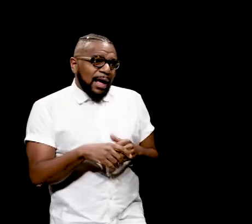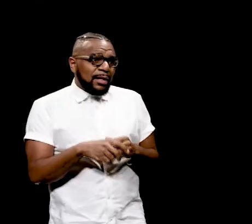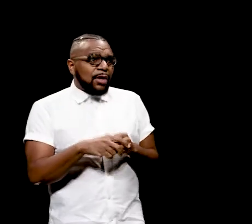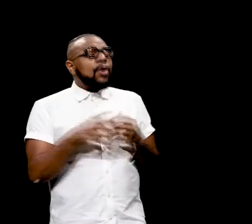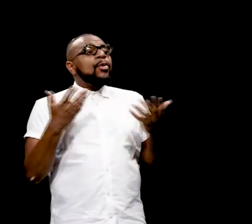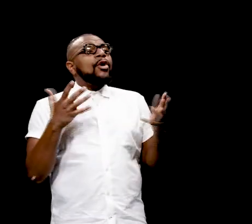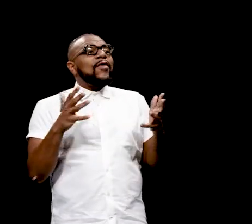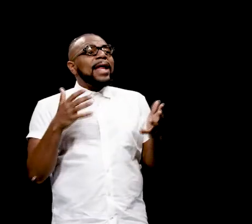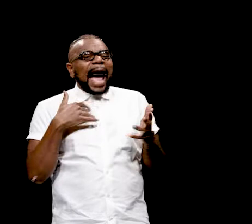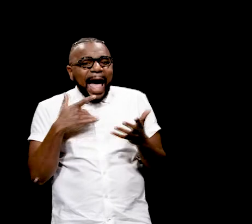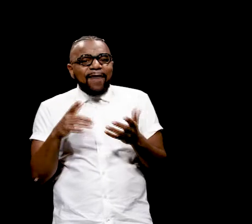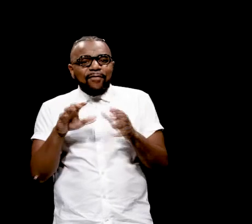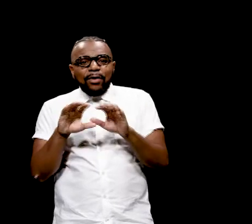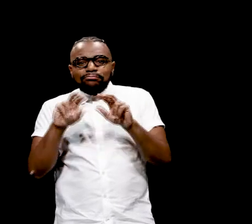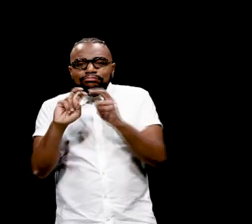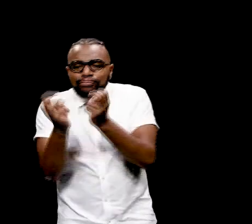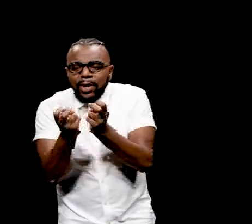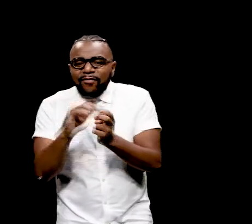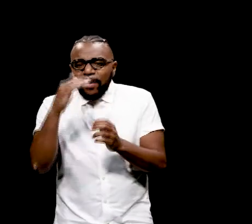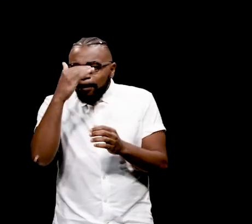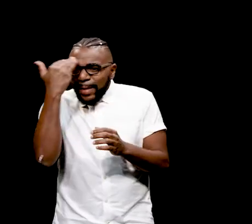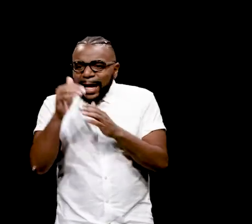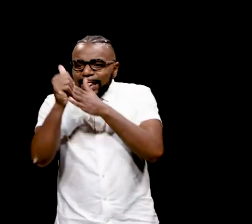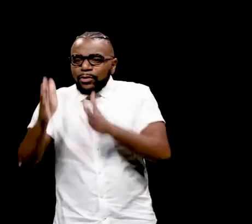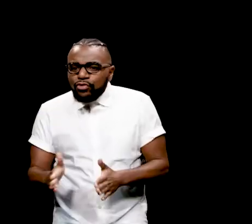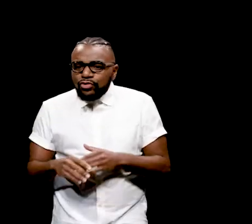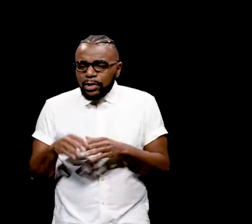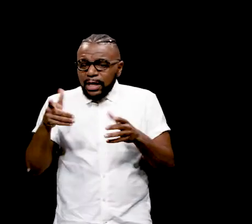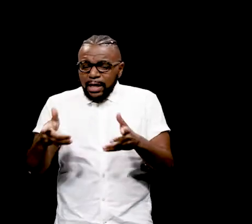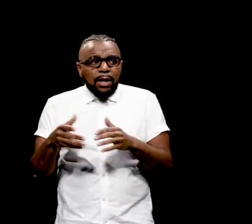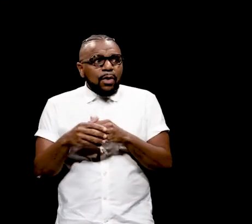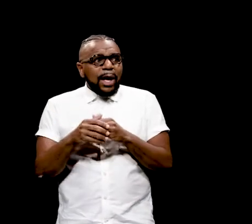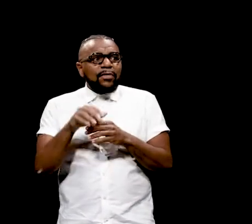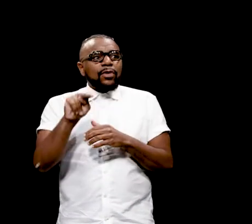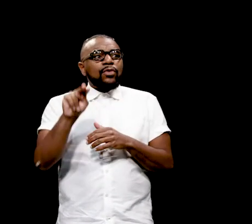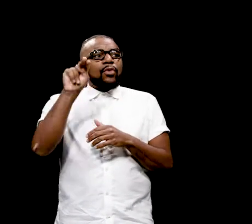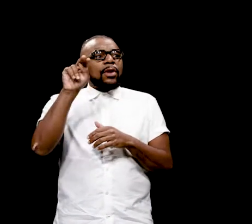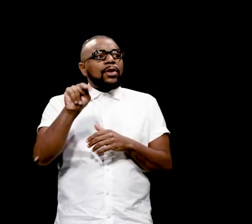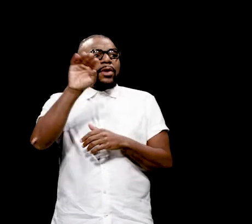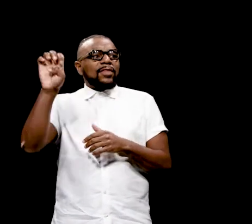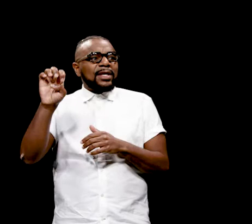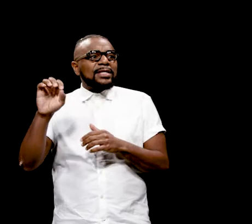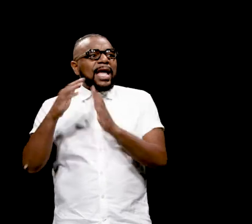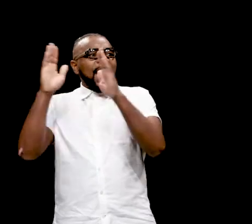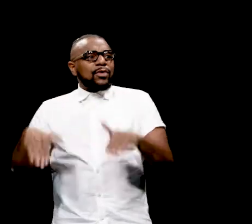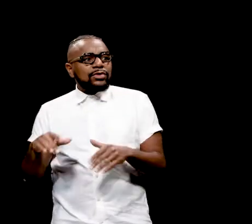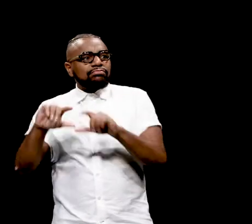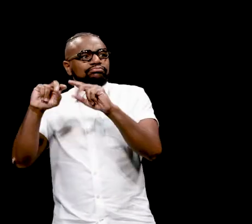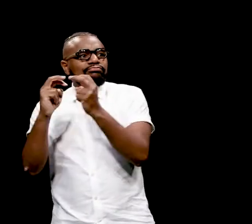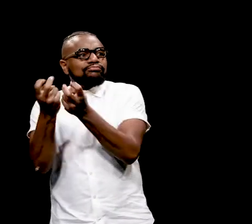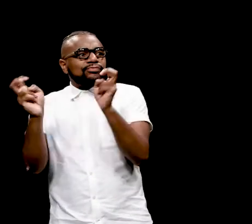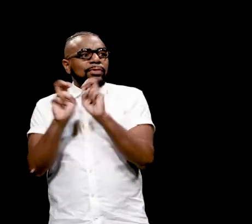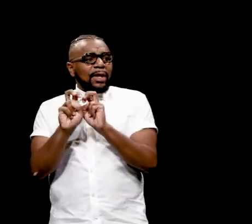already work with a coalition of Black leaders in the community, the Northeast Housing Coalition, and they've had tremendous results working with the